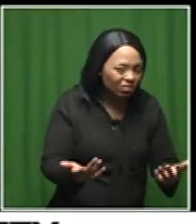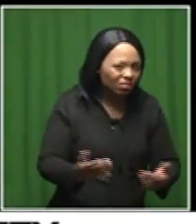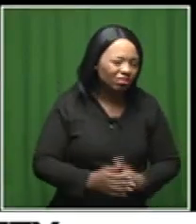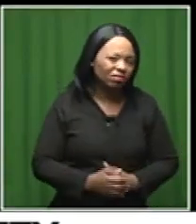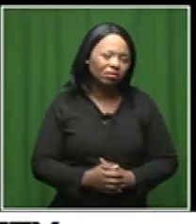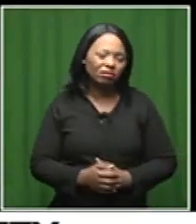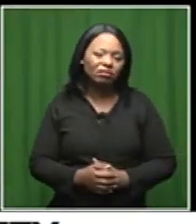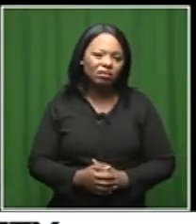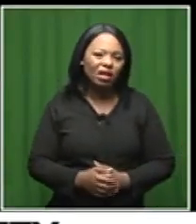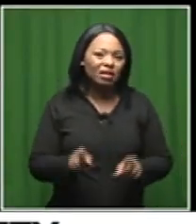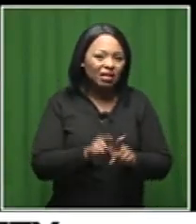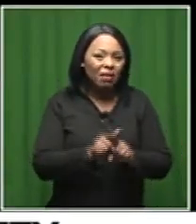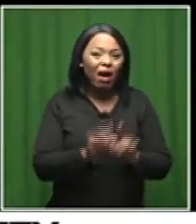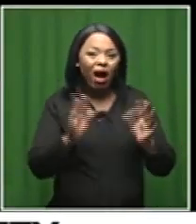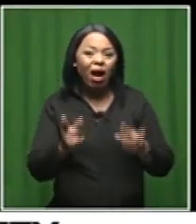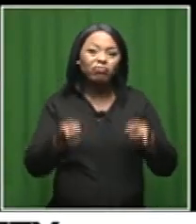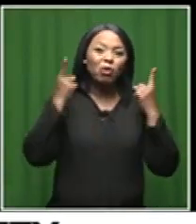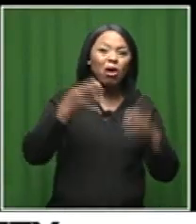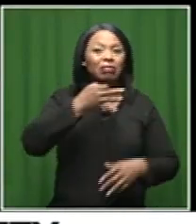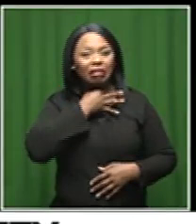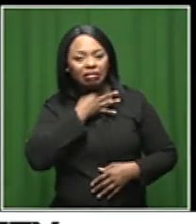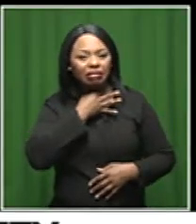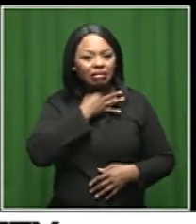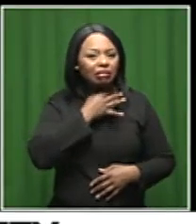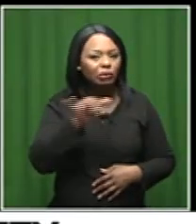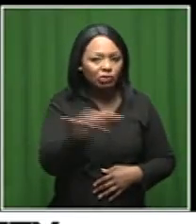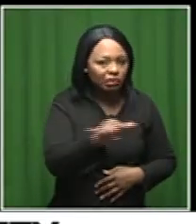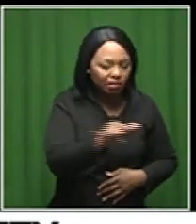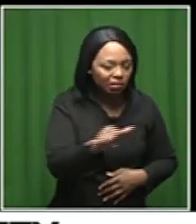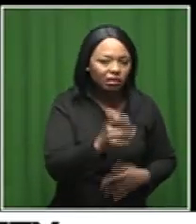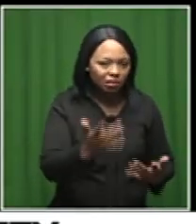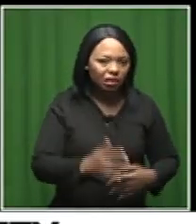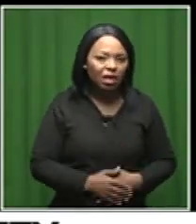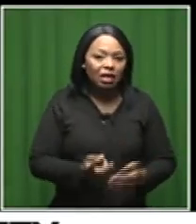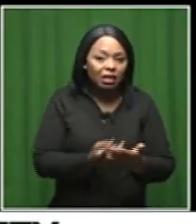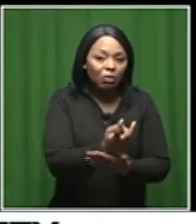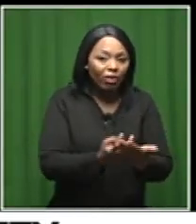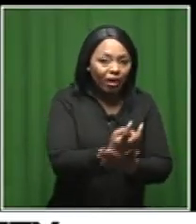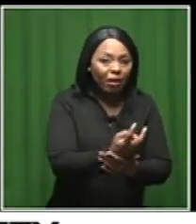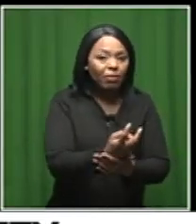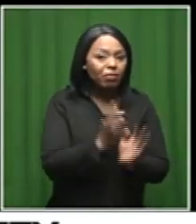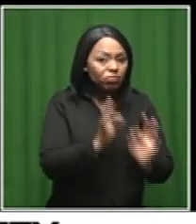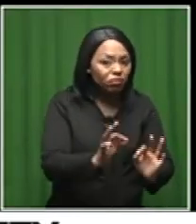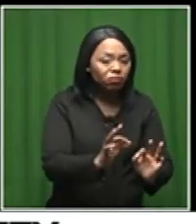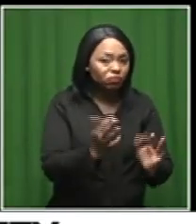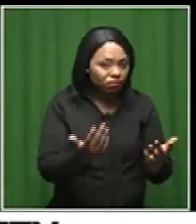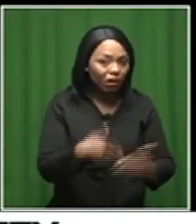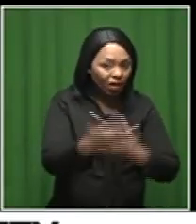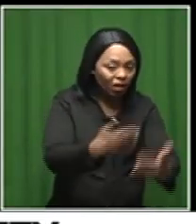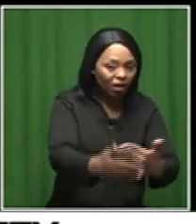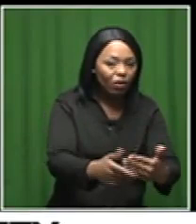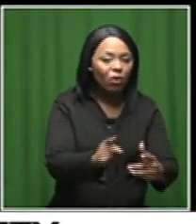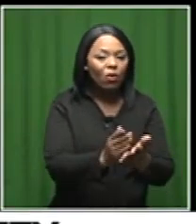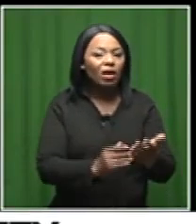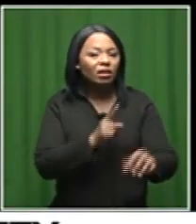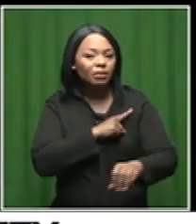can be cured with standard chemotherapy. And in children, pediatric acute leukemia also can be